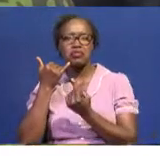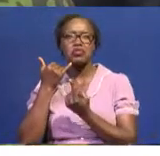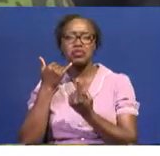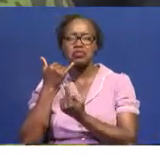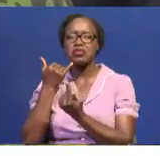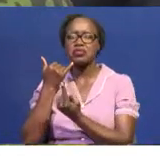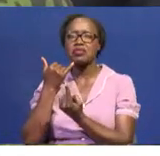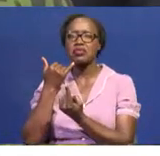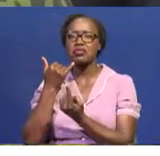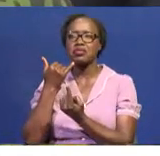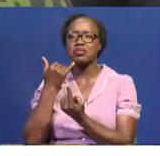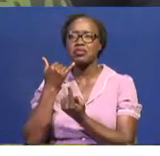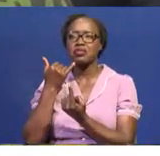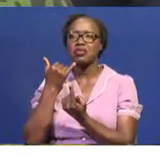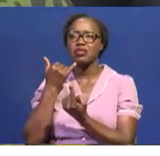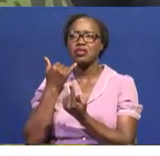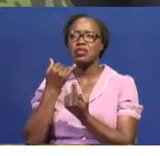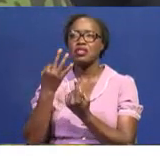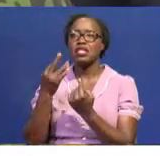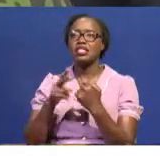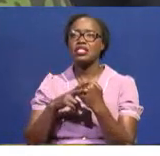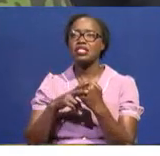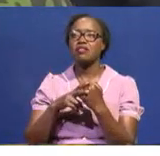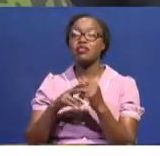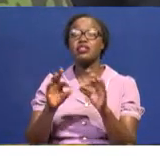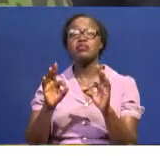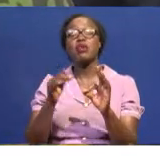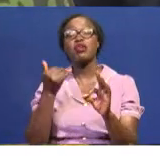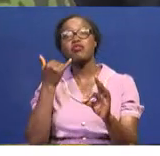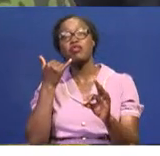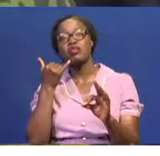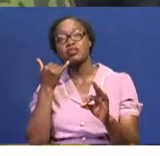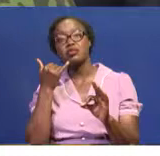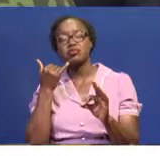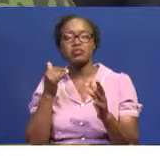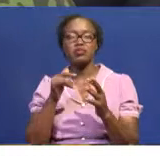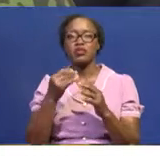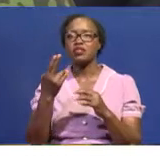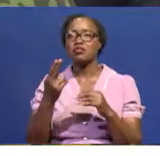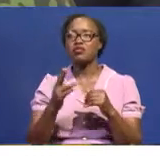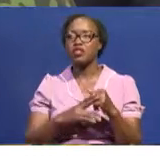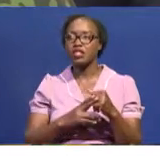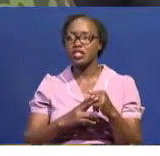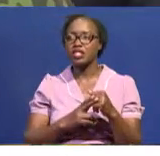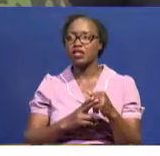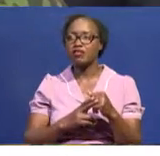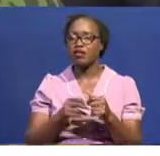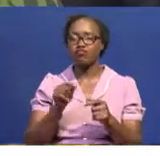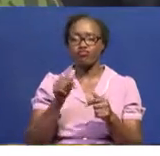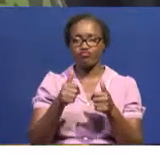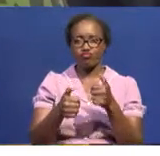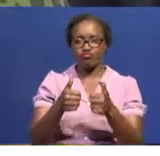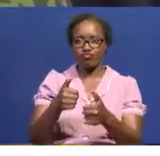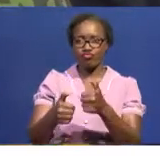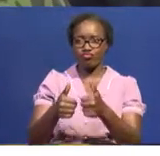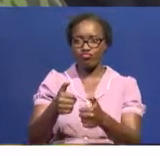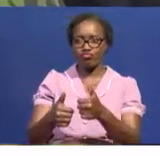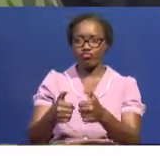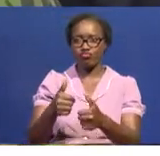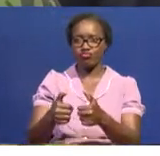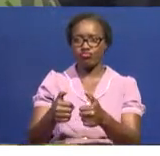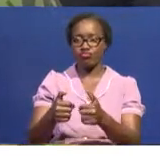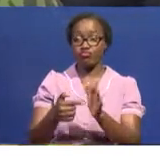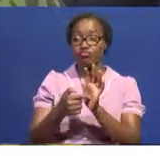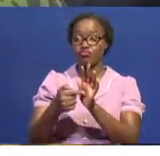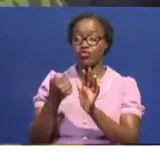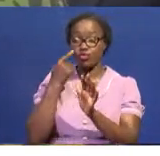tofauti tofauti, 37 ni aina ya smartphone, 47 ni button zenye ziko hapa, tume